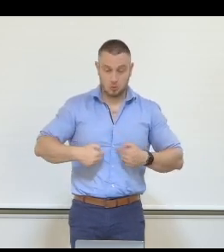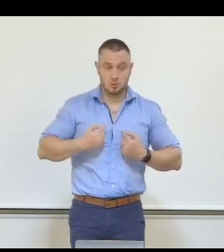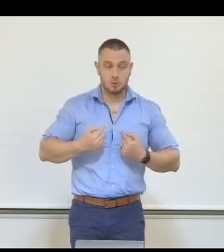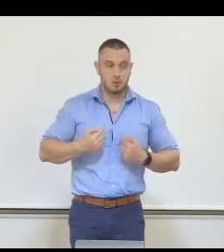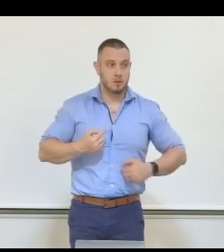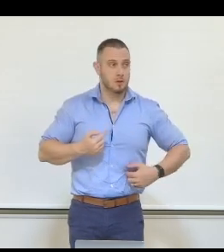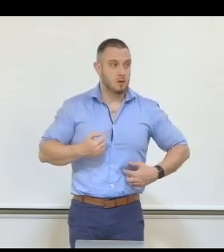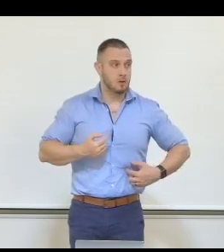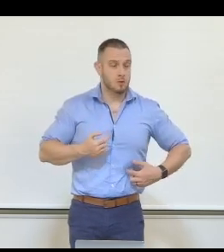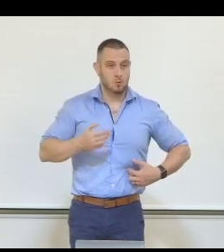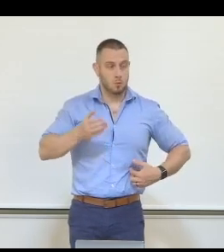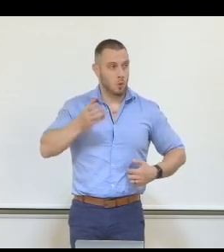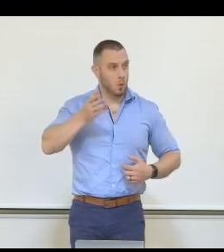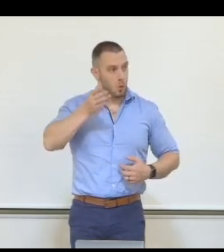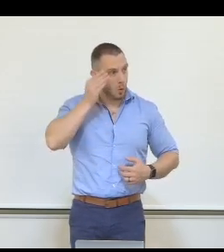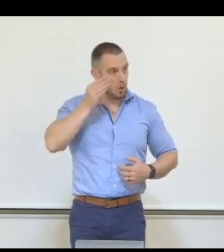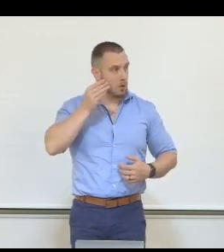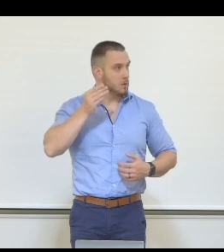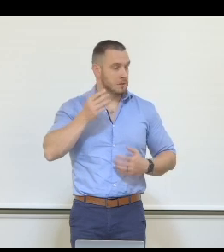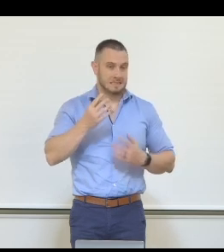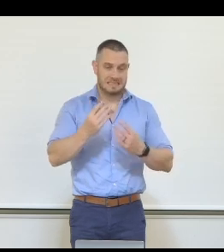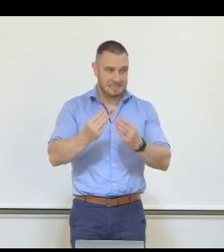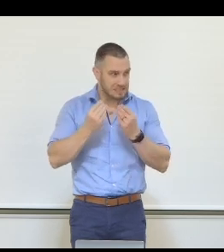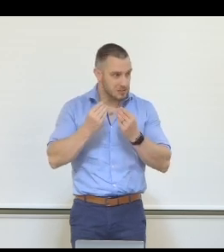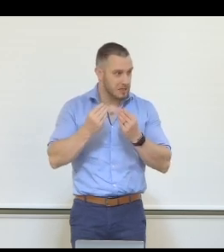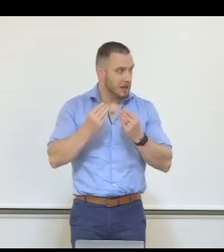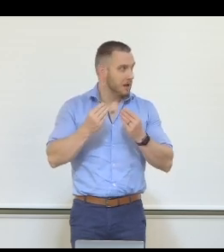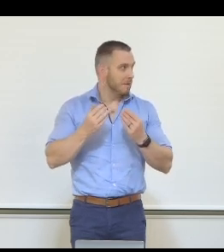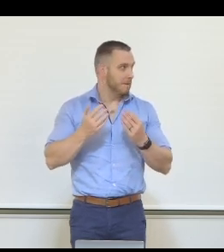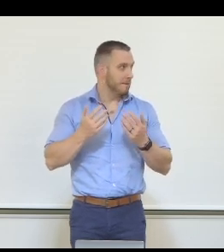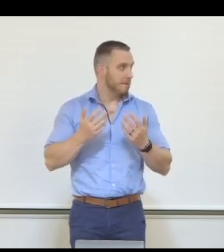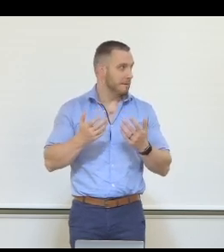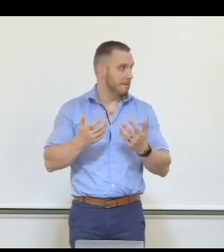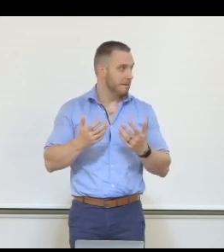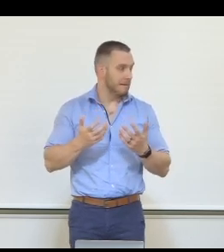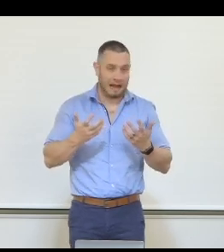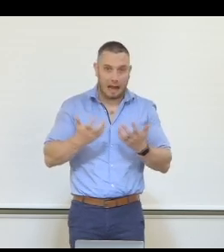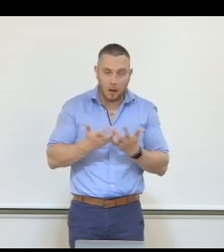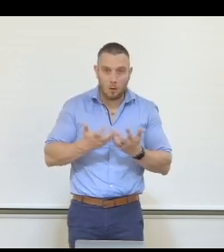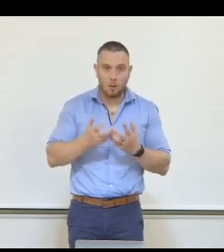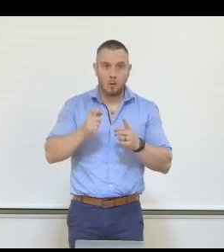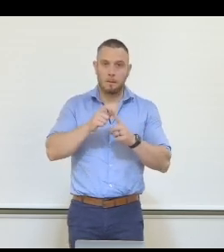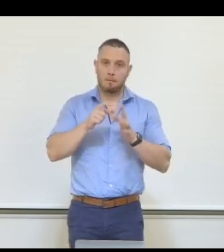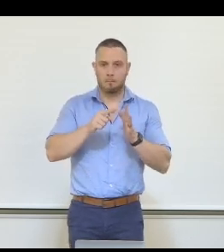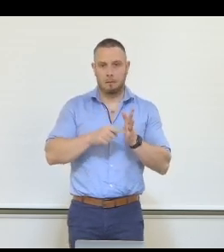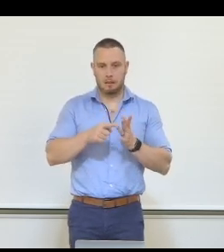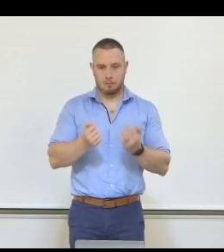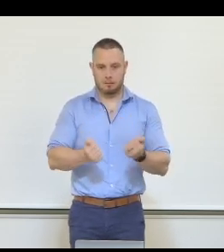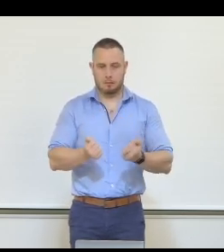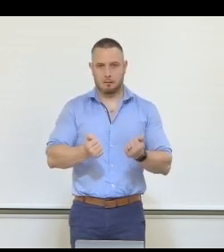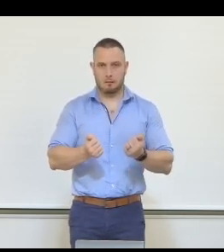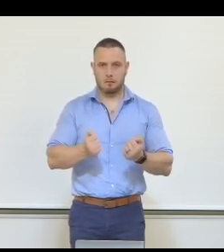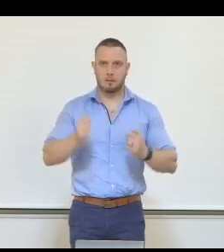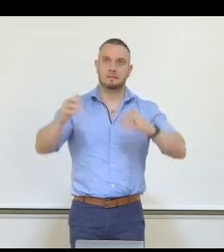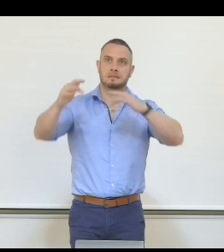to learn, teaching us how to pilot a spacecraft to dock it to a